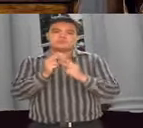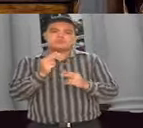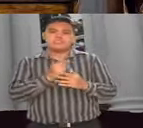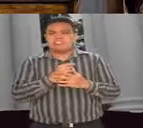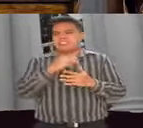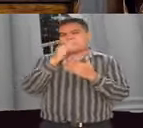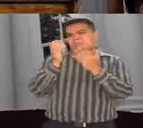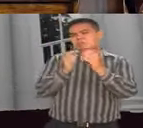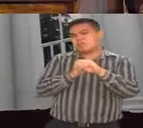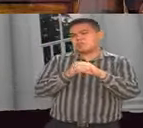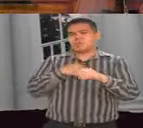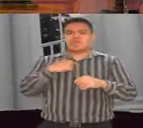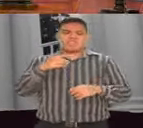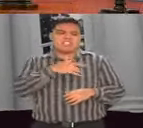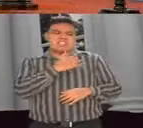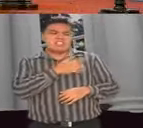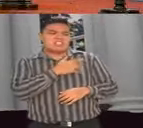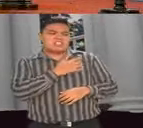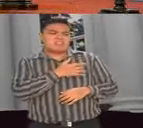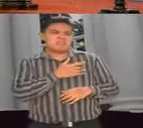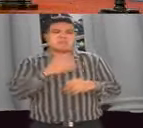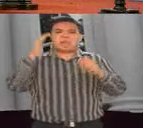I am inadequate, and sometimes I feel,